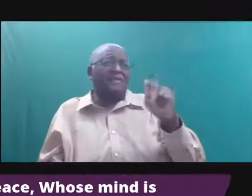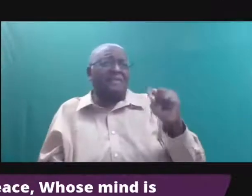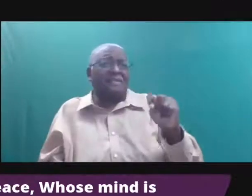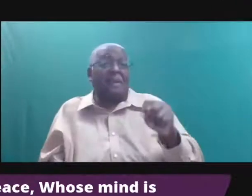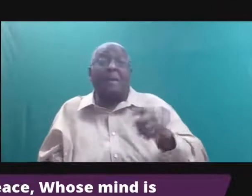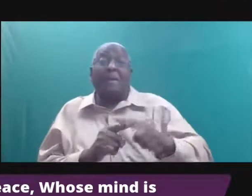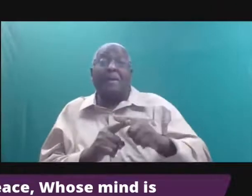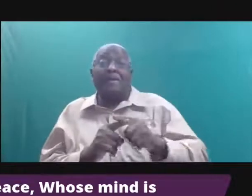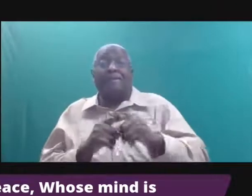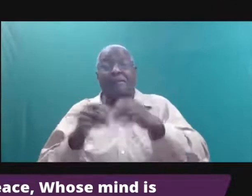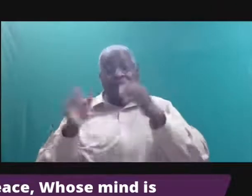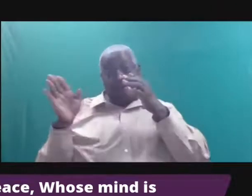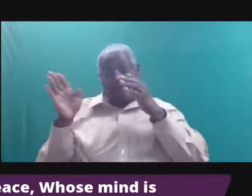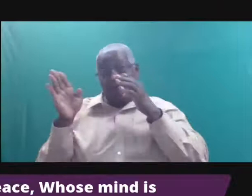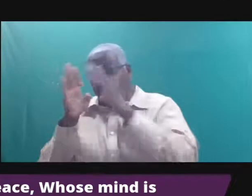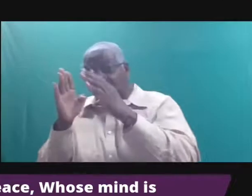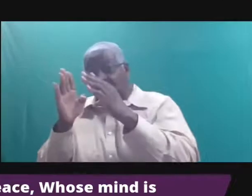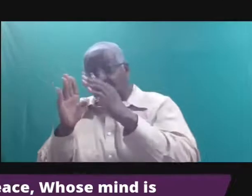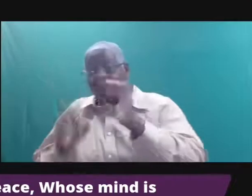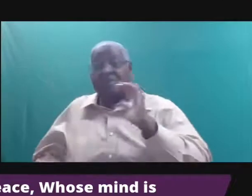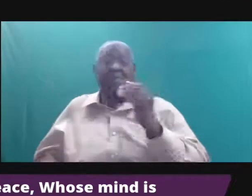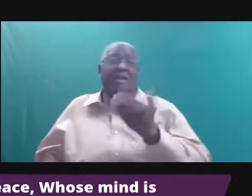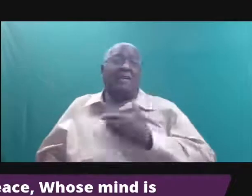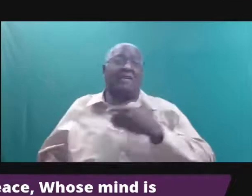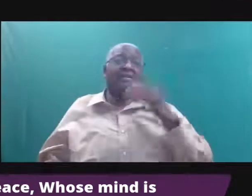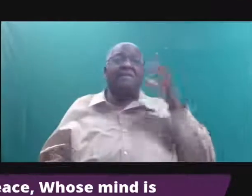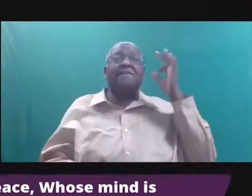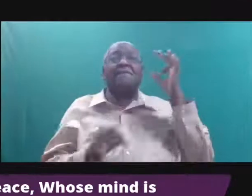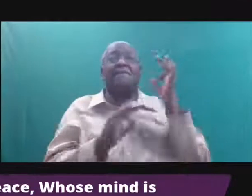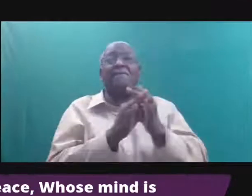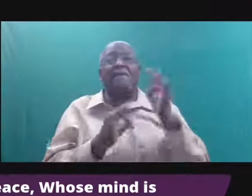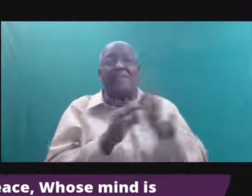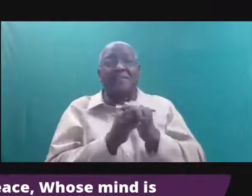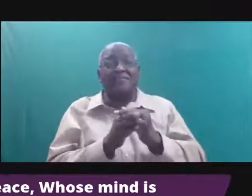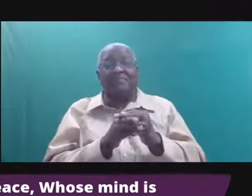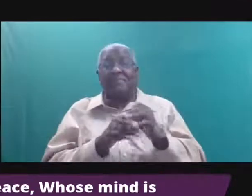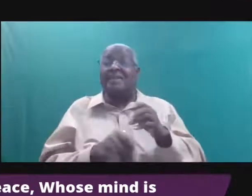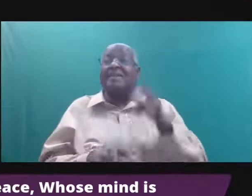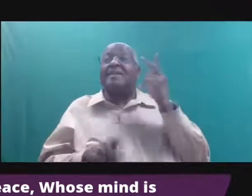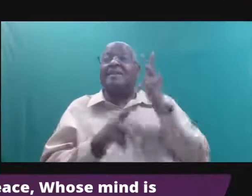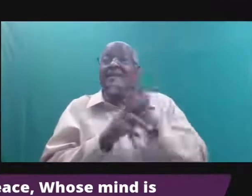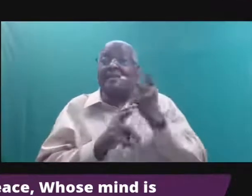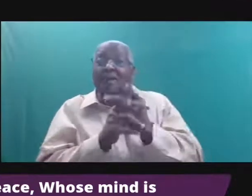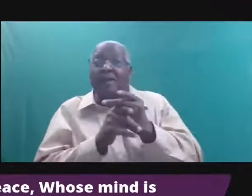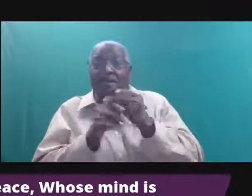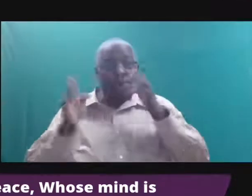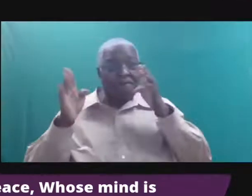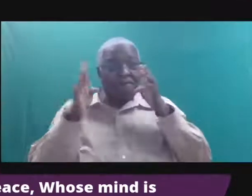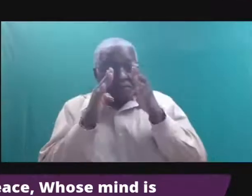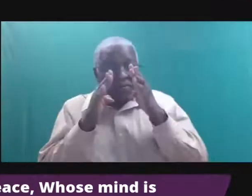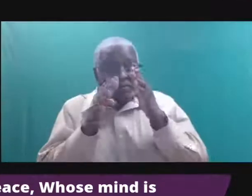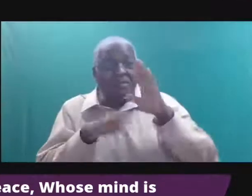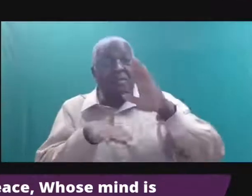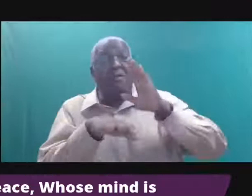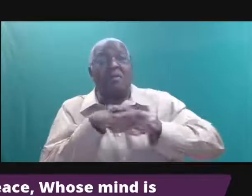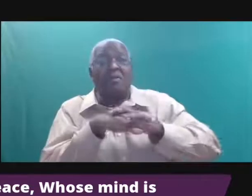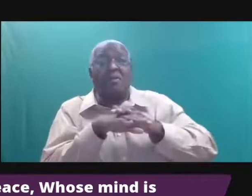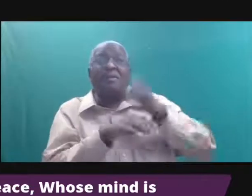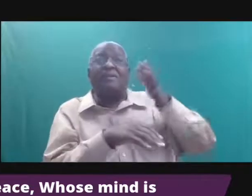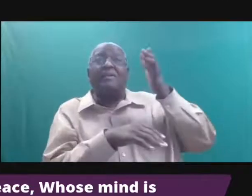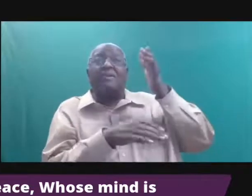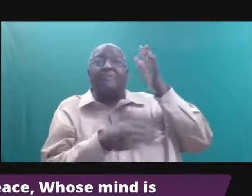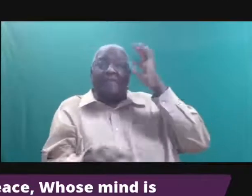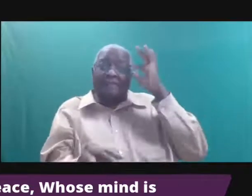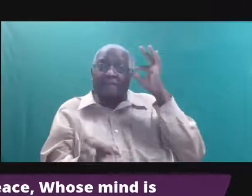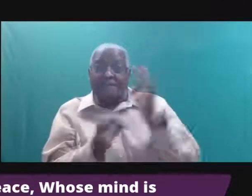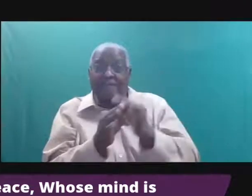our faith. Because as long as we fix our focus on our faith and our faith in God, God can